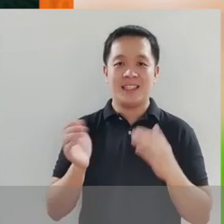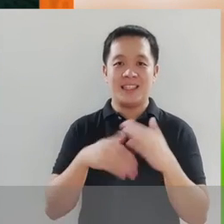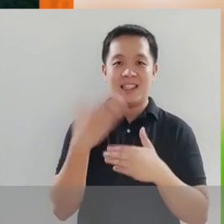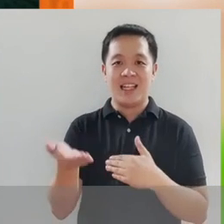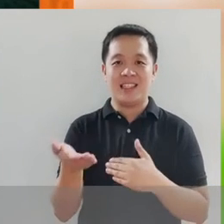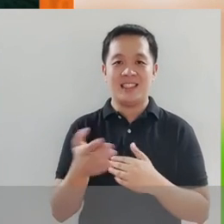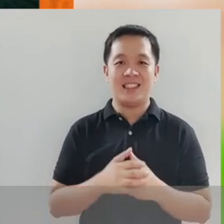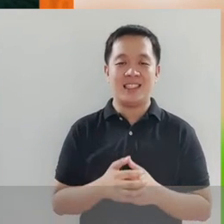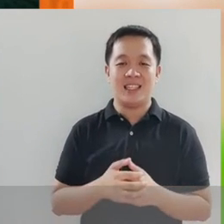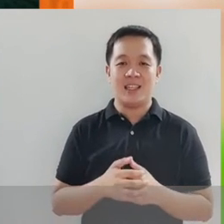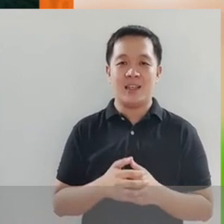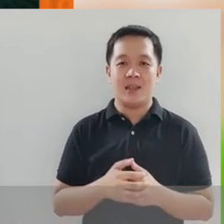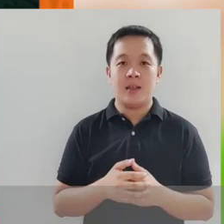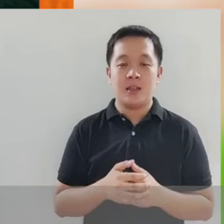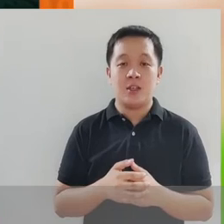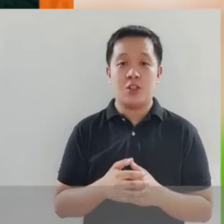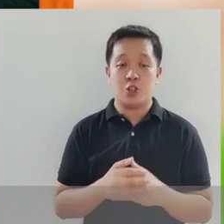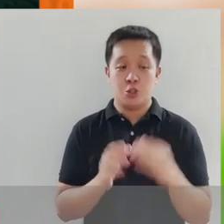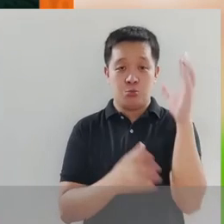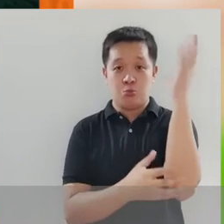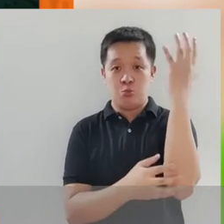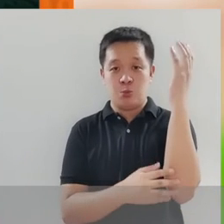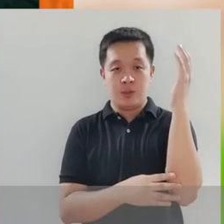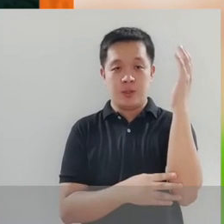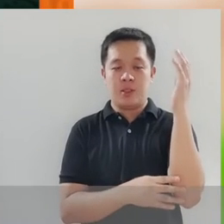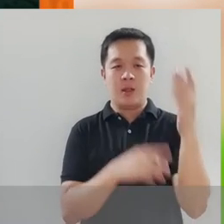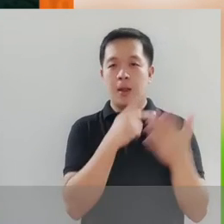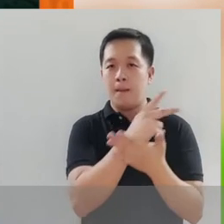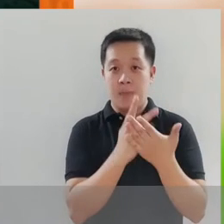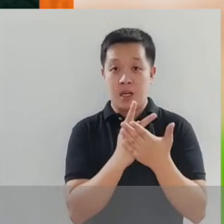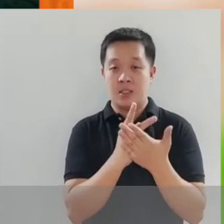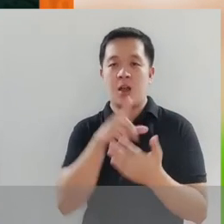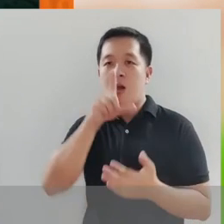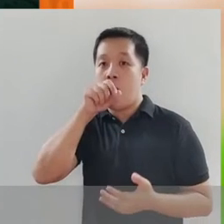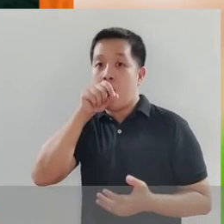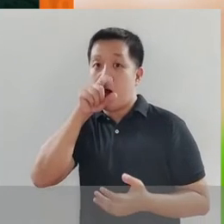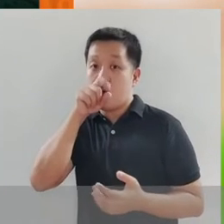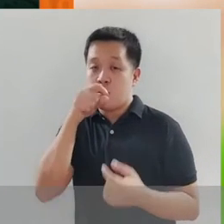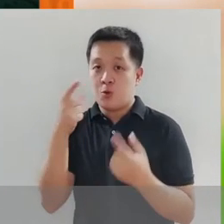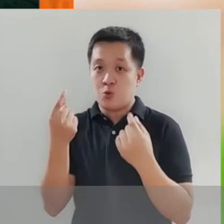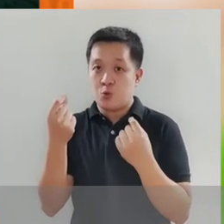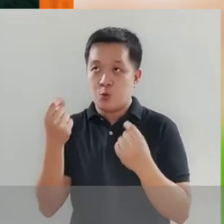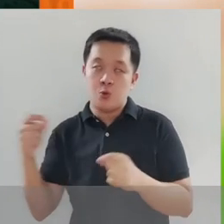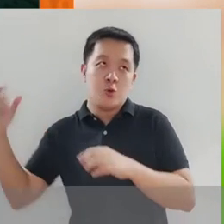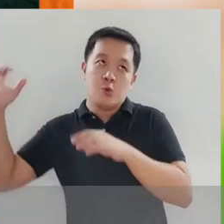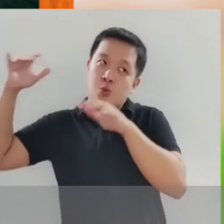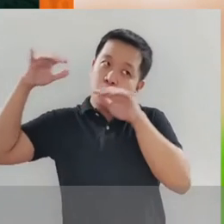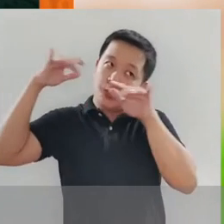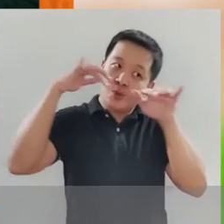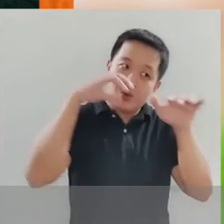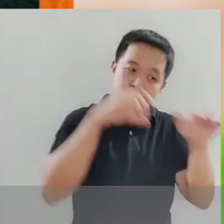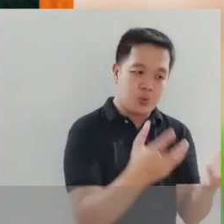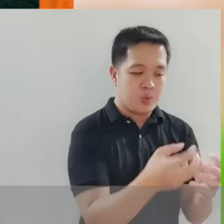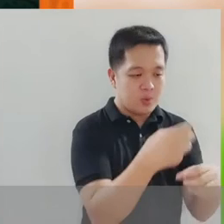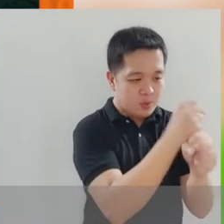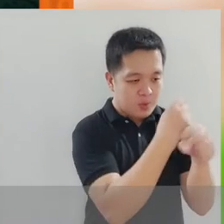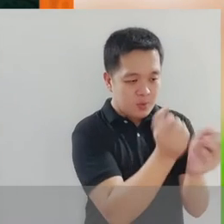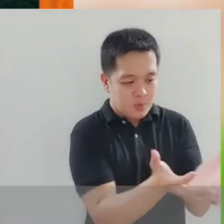Next one is a part of a tree. Birds love to build their nest on it.